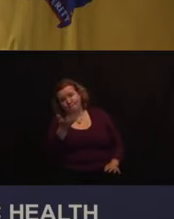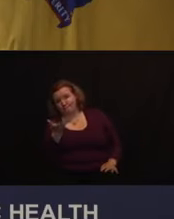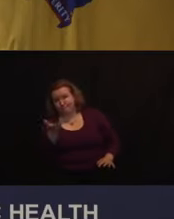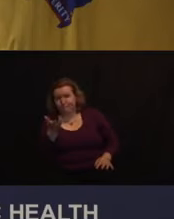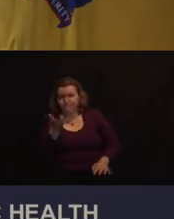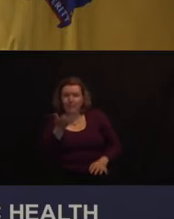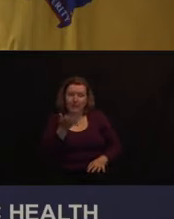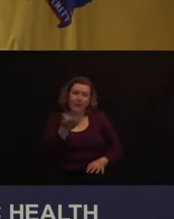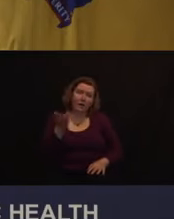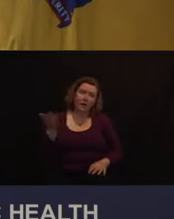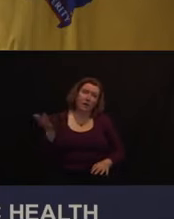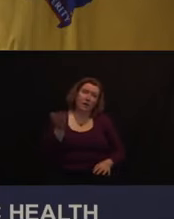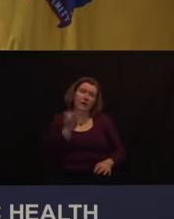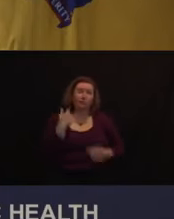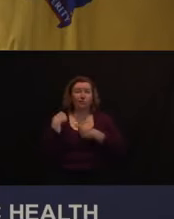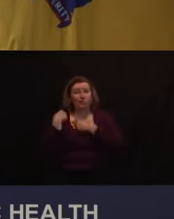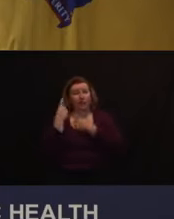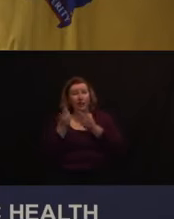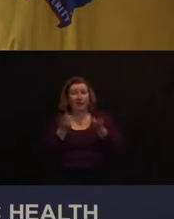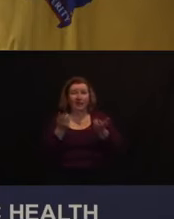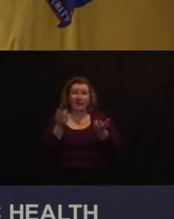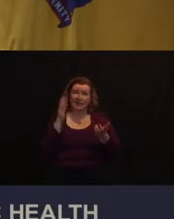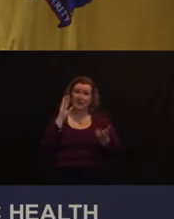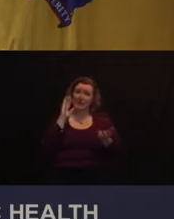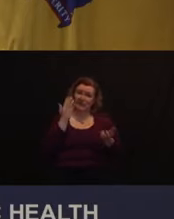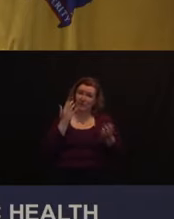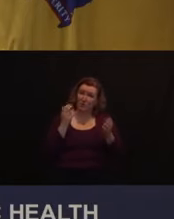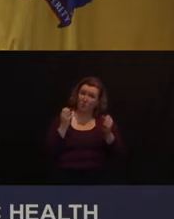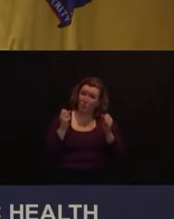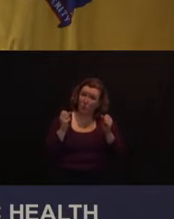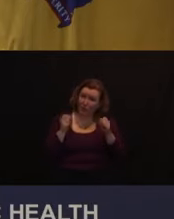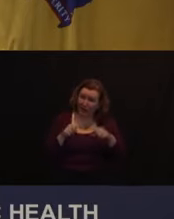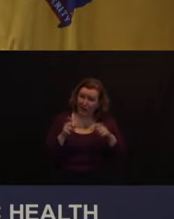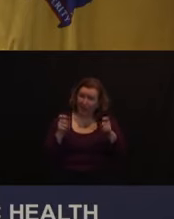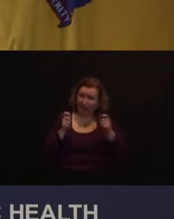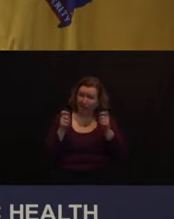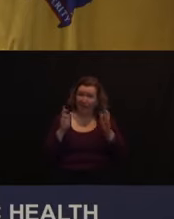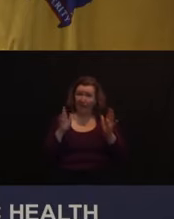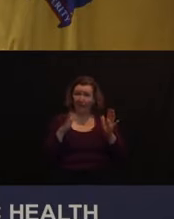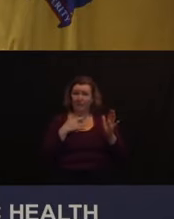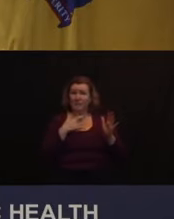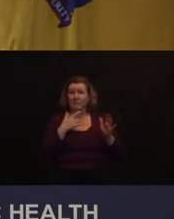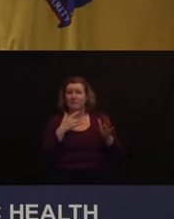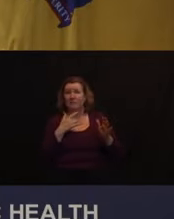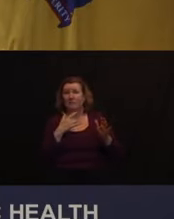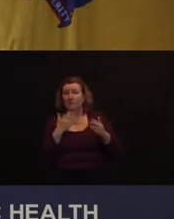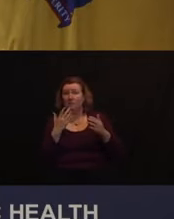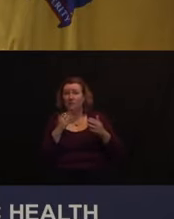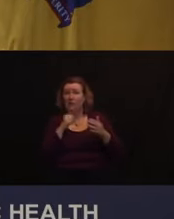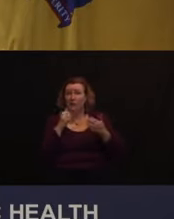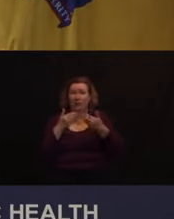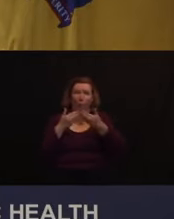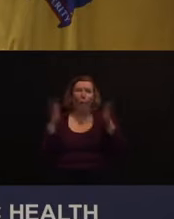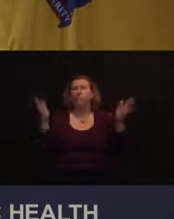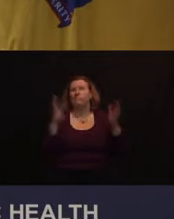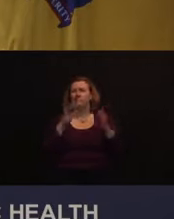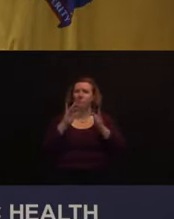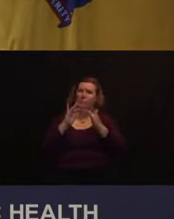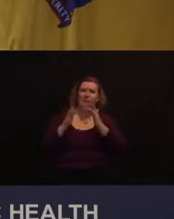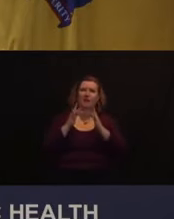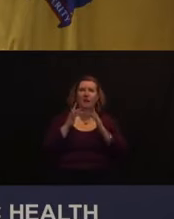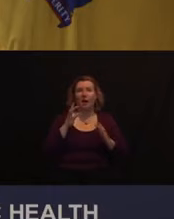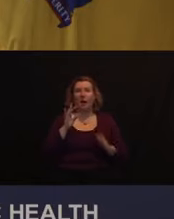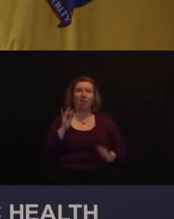have been able to do that, and we wouldn't be taking this step if we didn't think it could. But again, remember, this is in the context, without